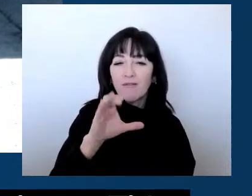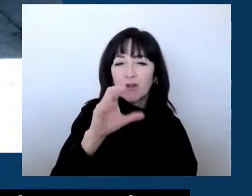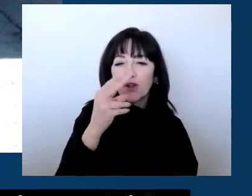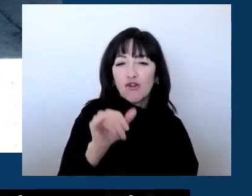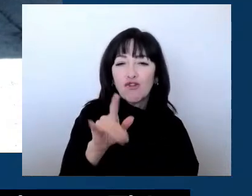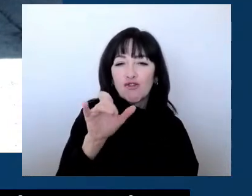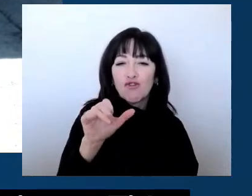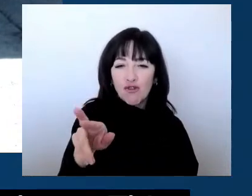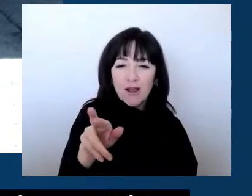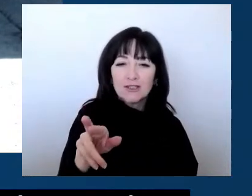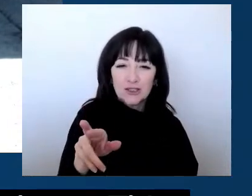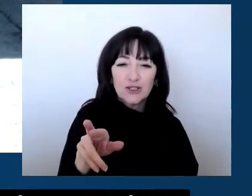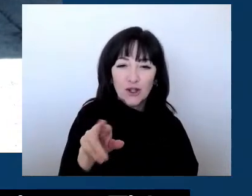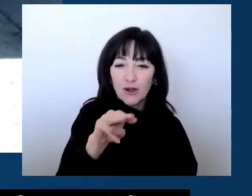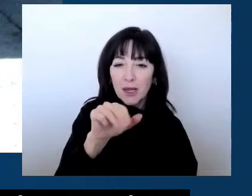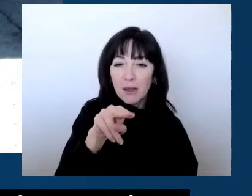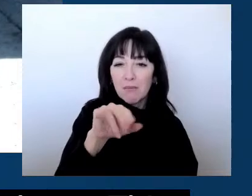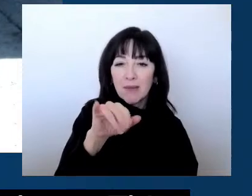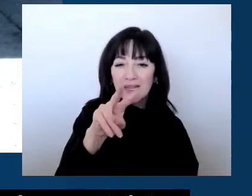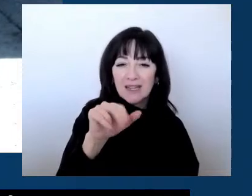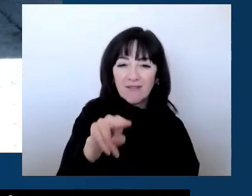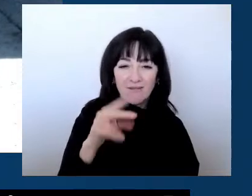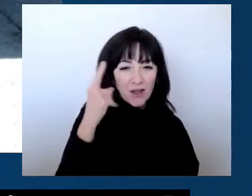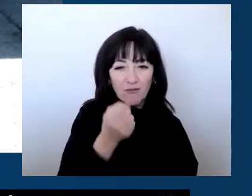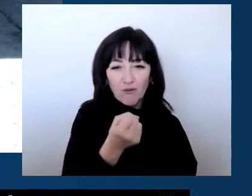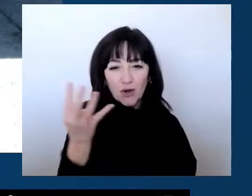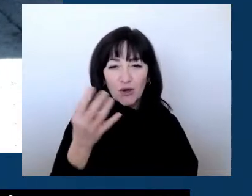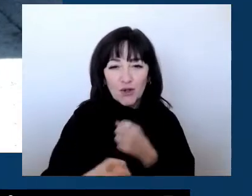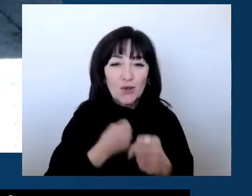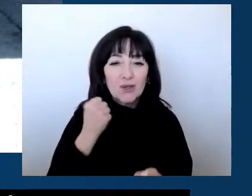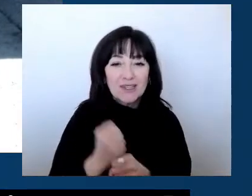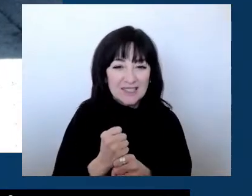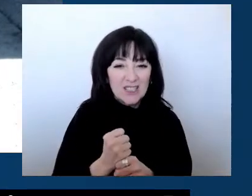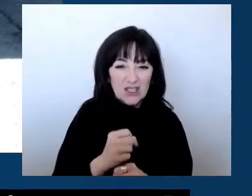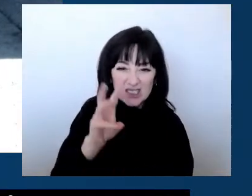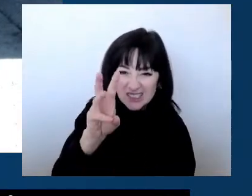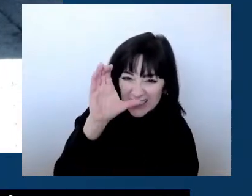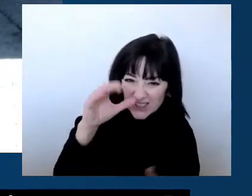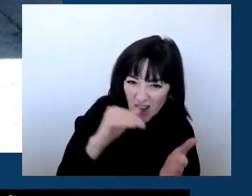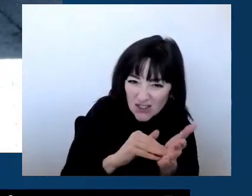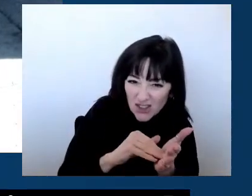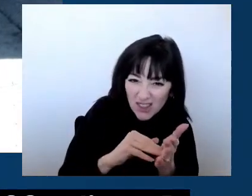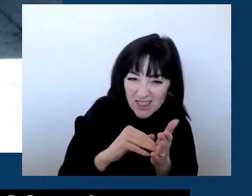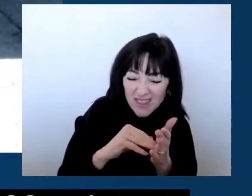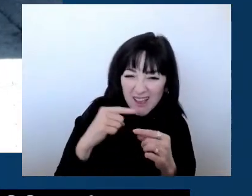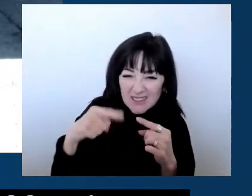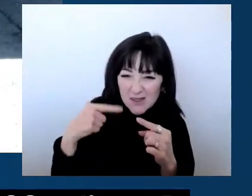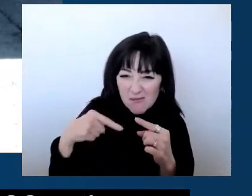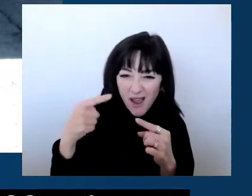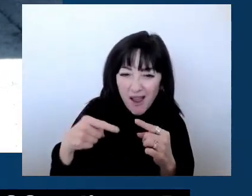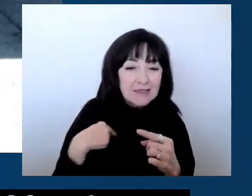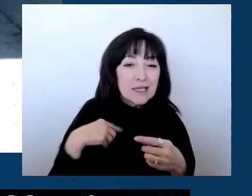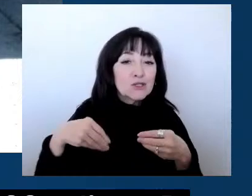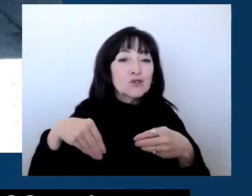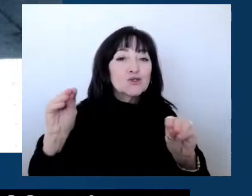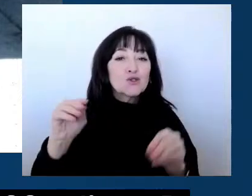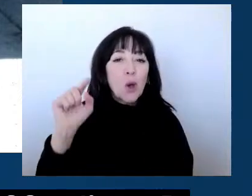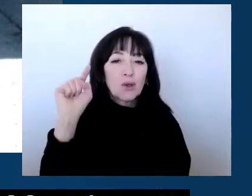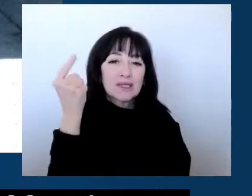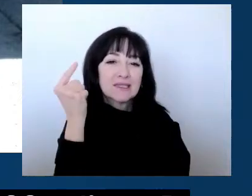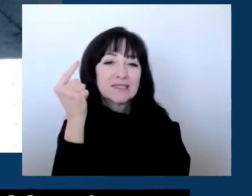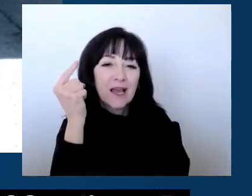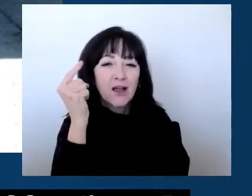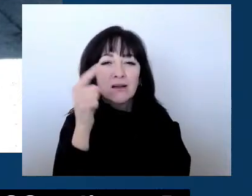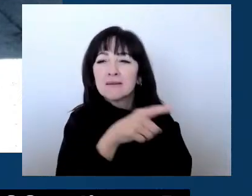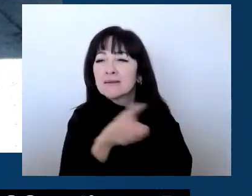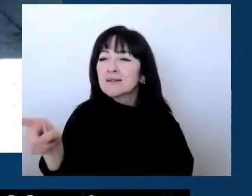miles. I sold it for $1. I went to the DOT. I went to the DMV. We have somebody here from